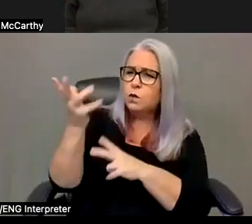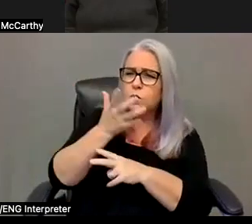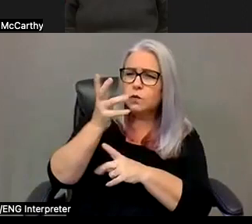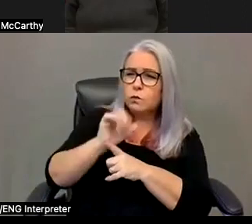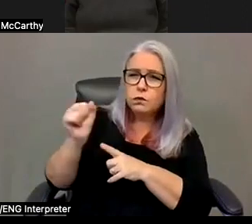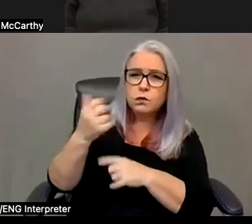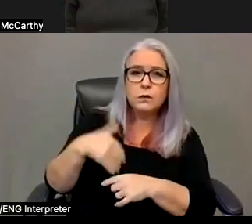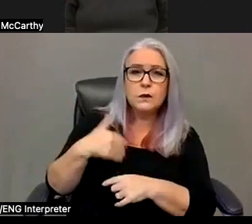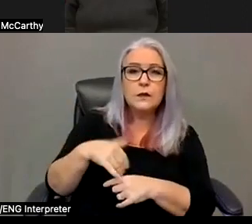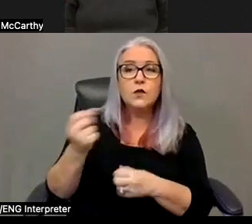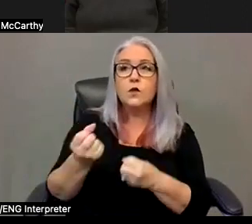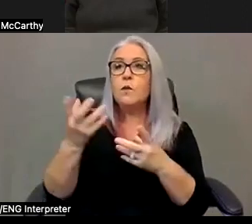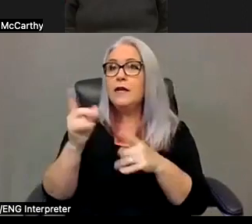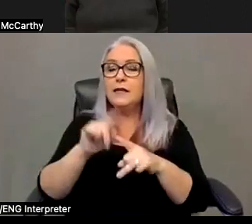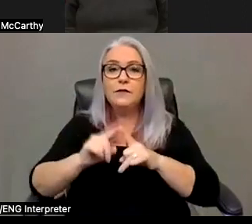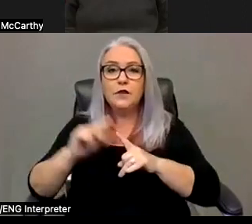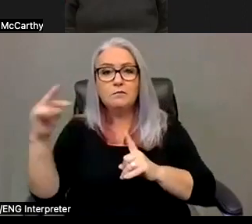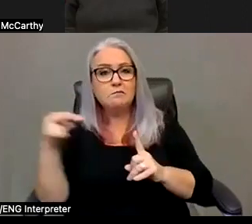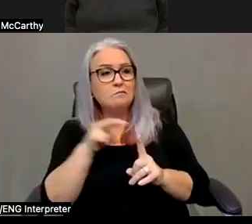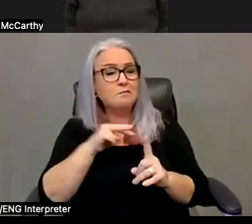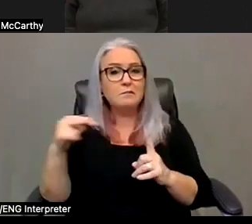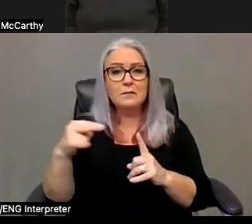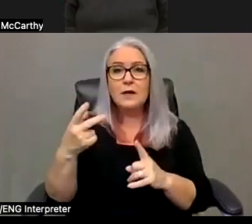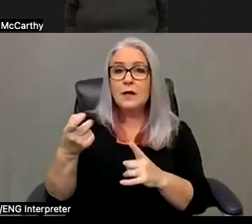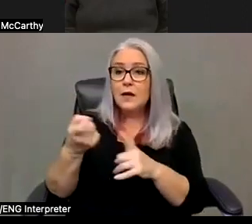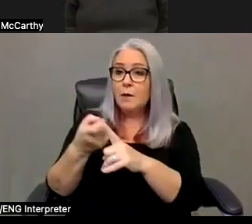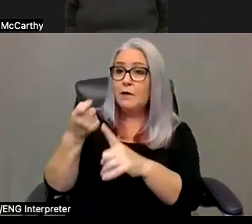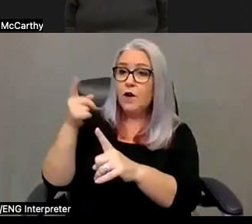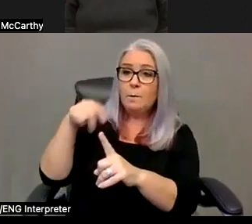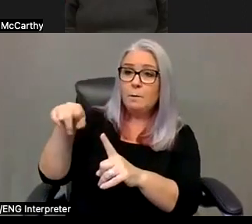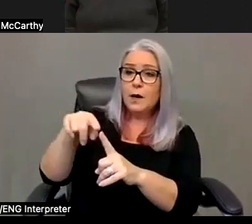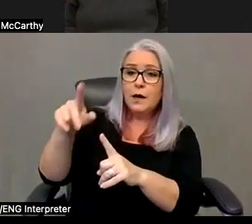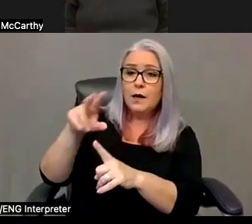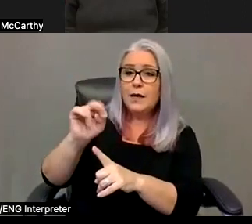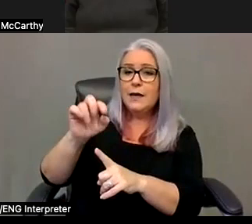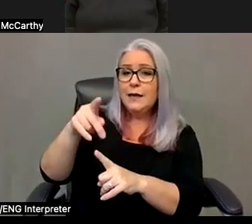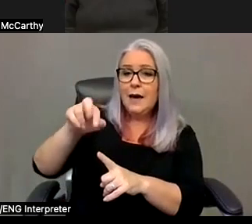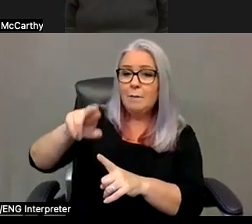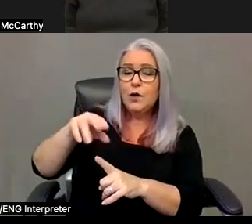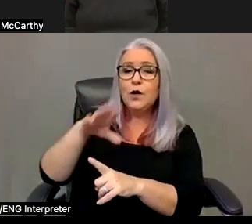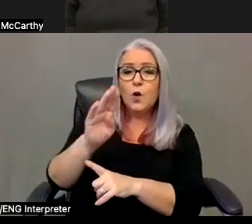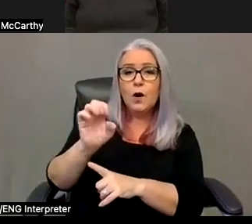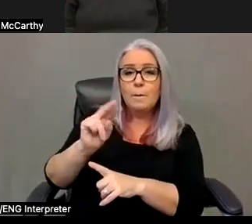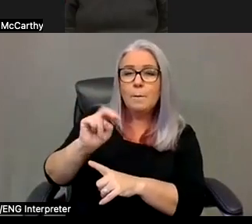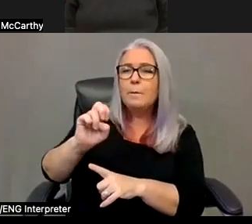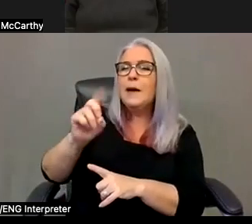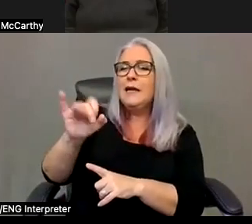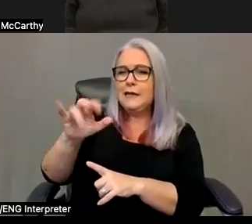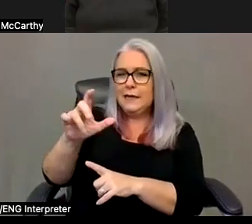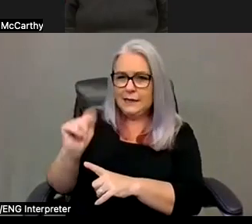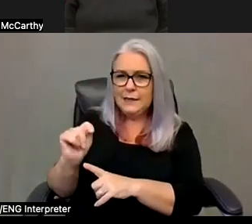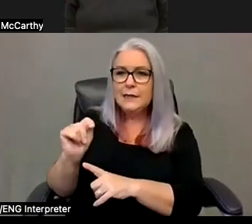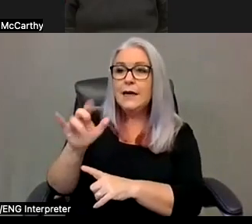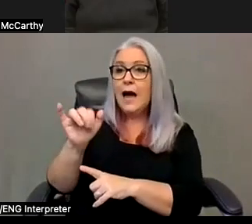many places, coming down Nepperhan or Benedict Avenue, sorry, on a